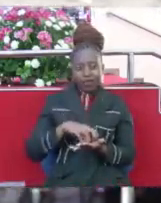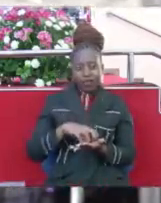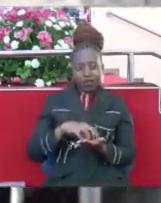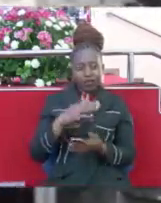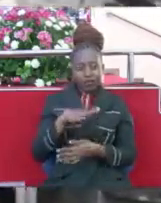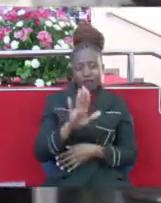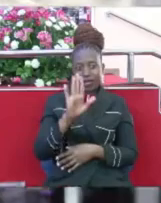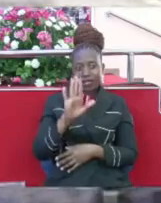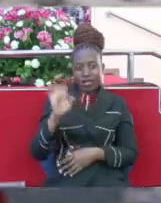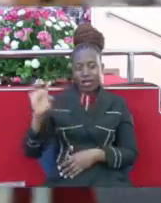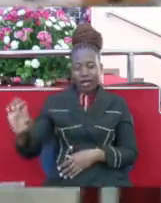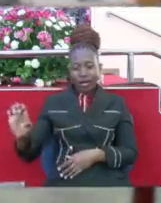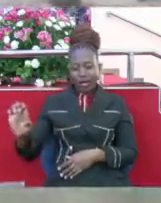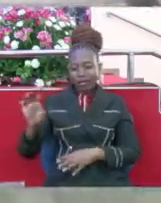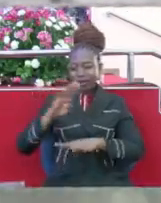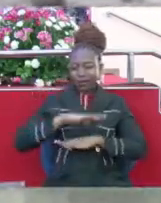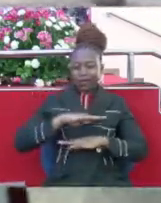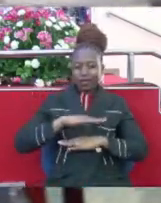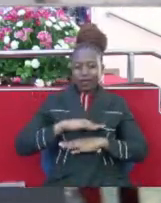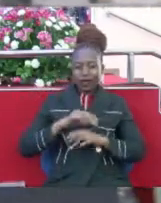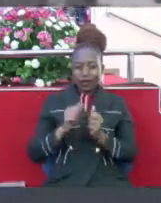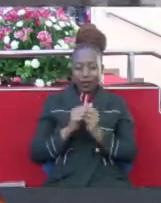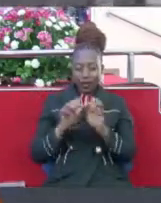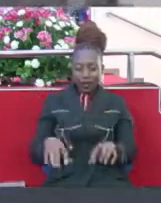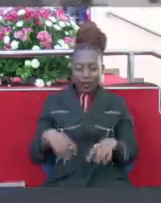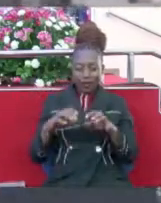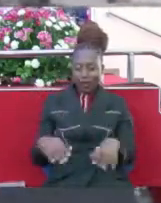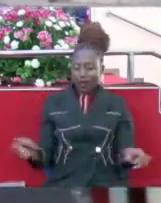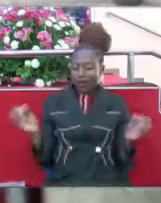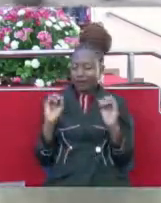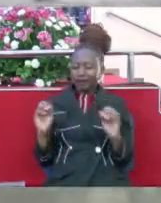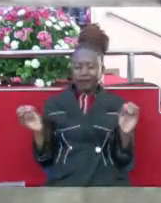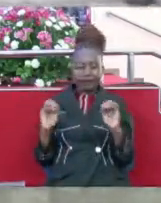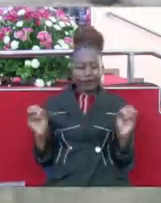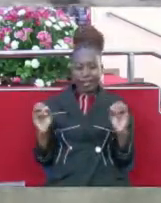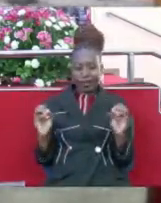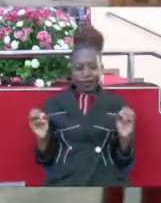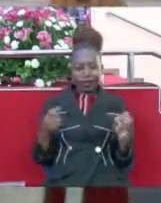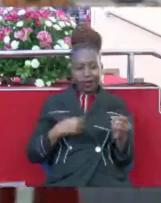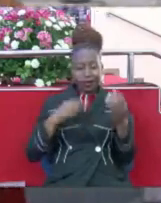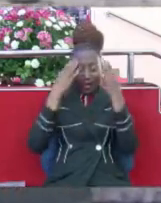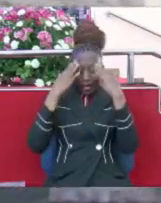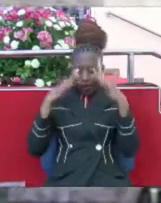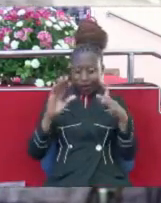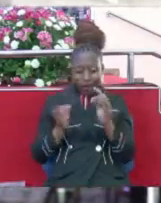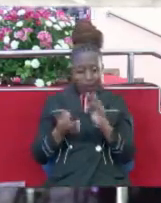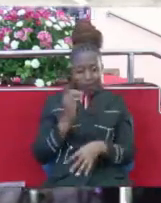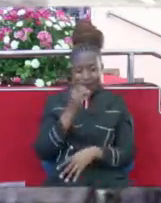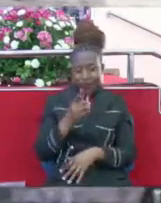Elisha was not satisfied with the oxen and the plow. I don't know whether you are satisfied with the